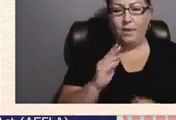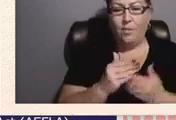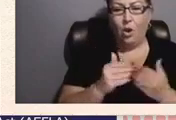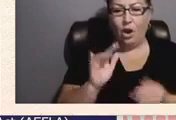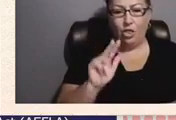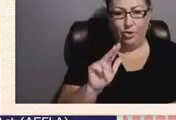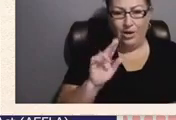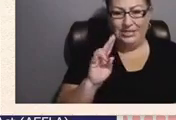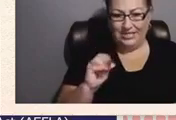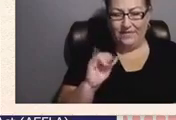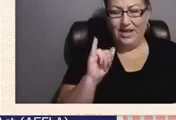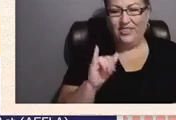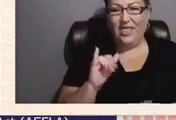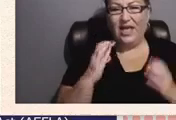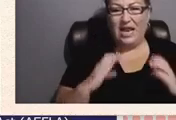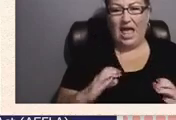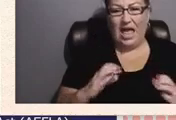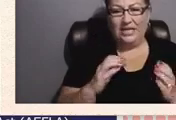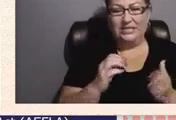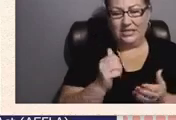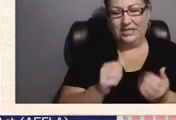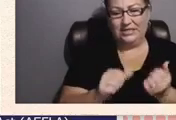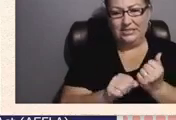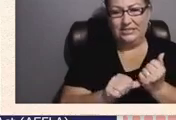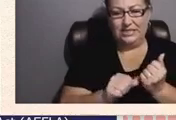Client Assistance Program regulations.